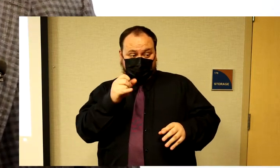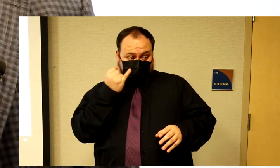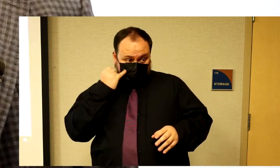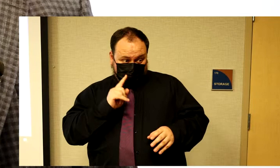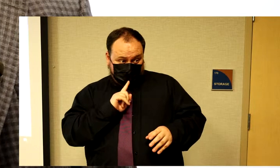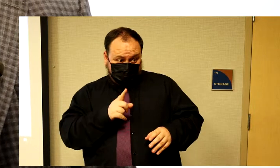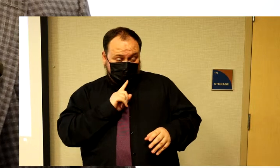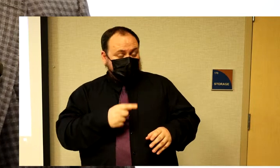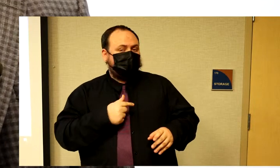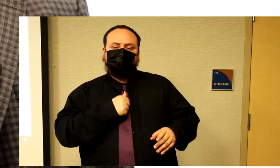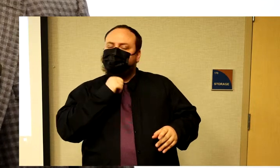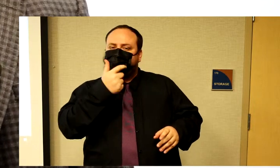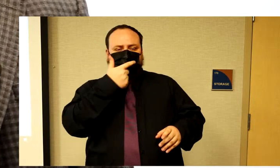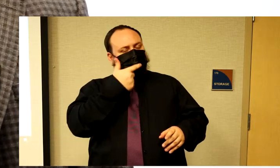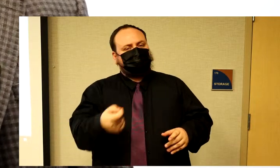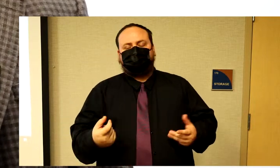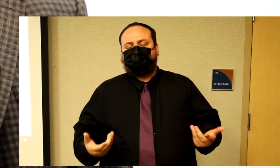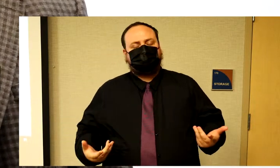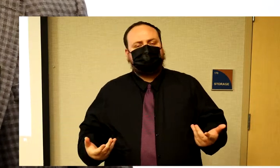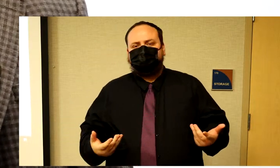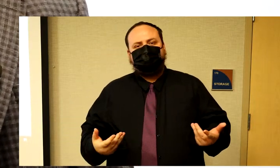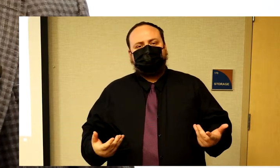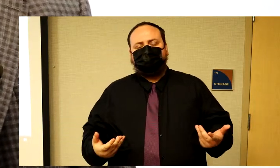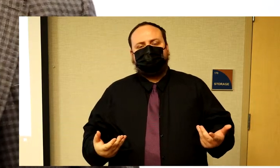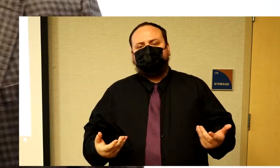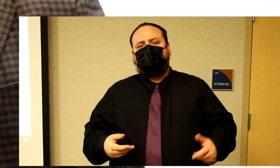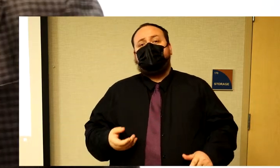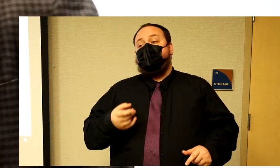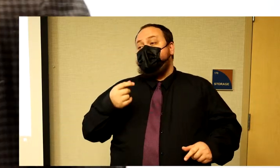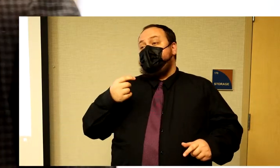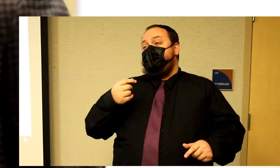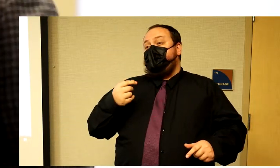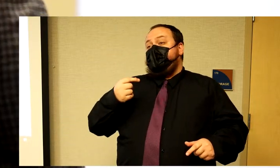in. So I would still say that